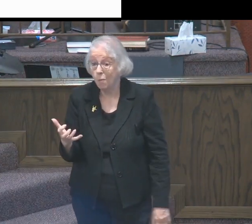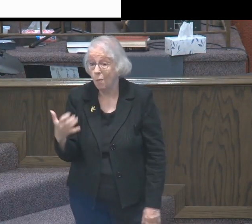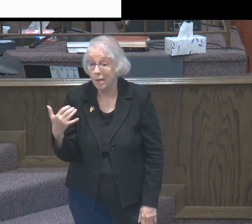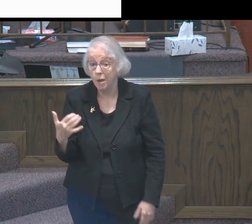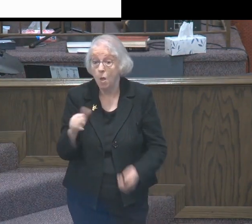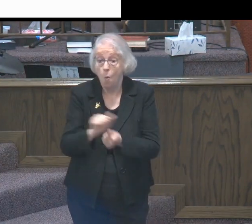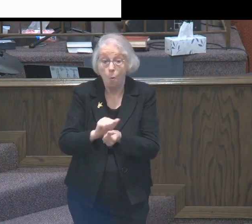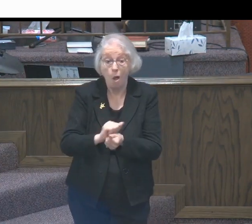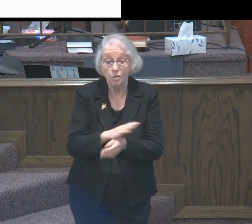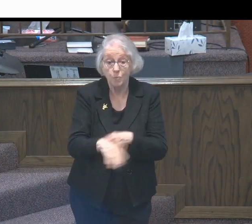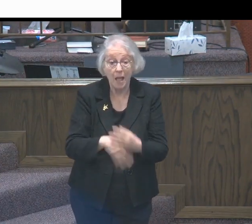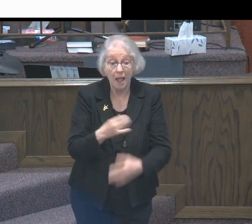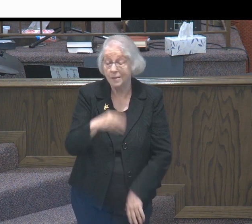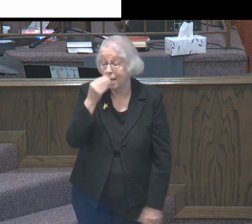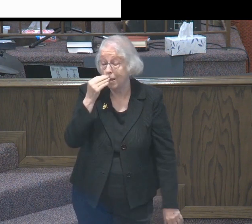wife.